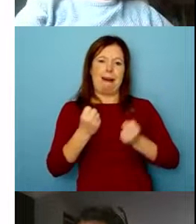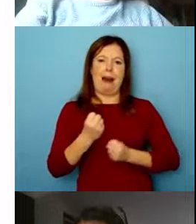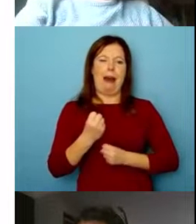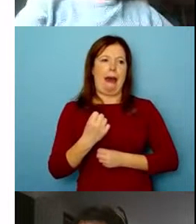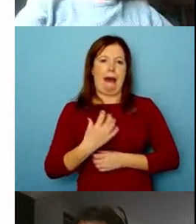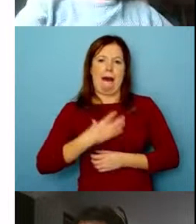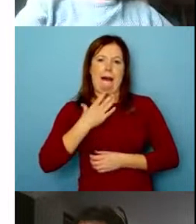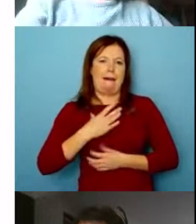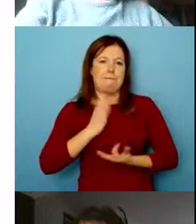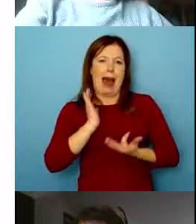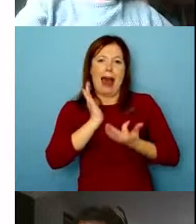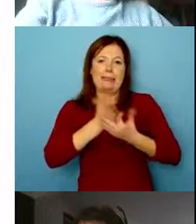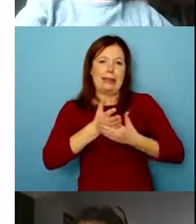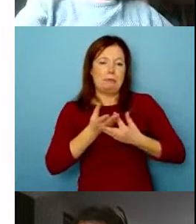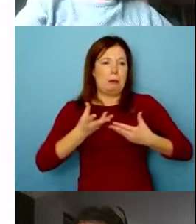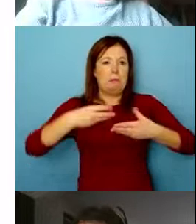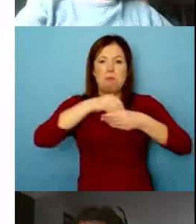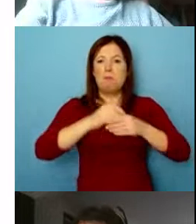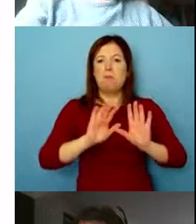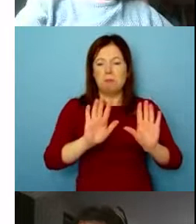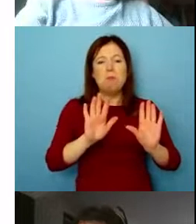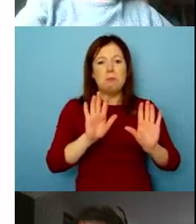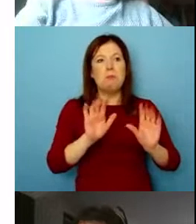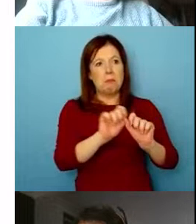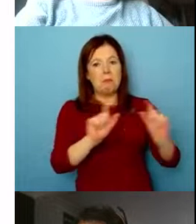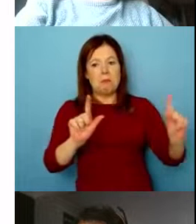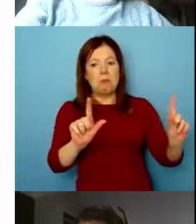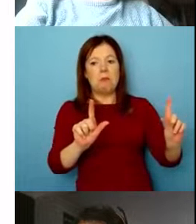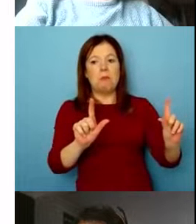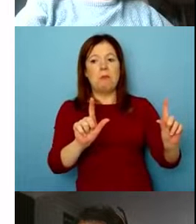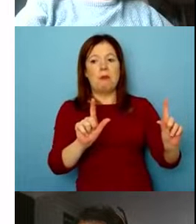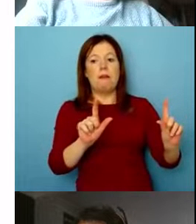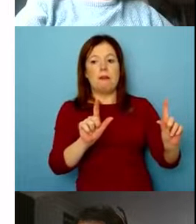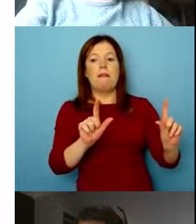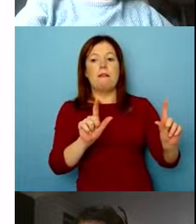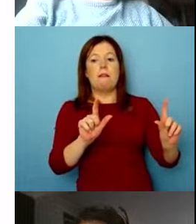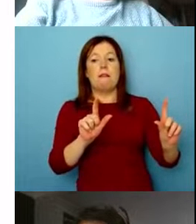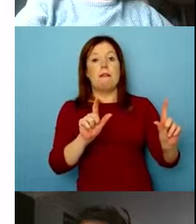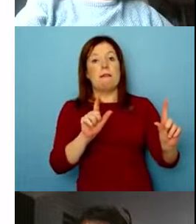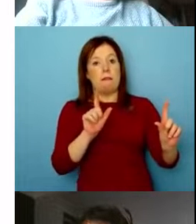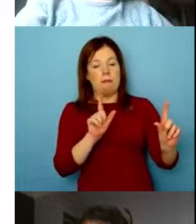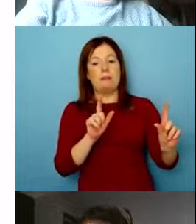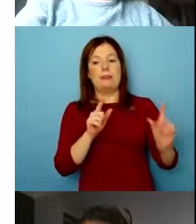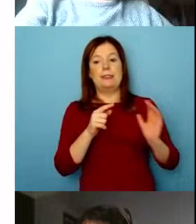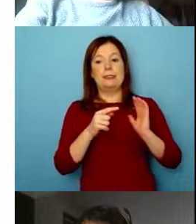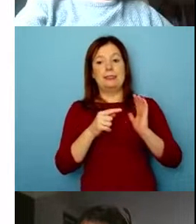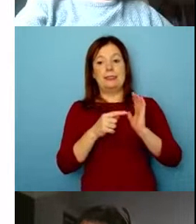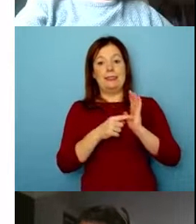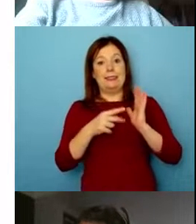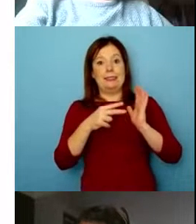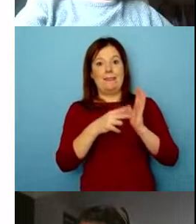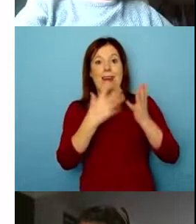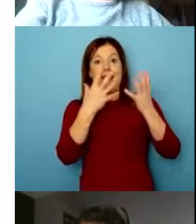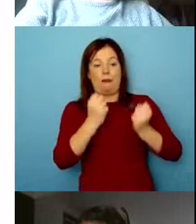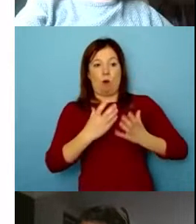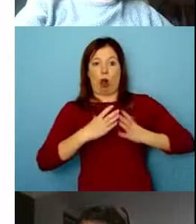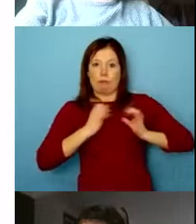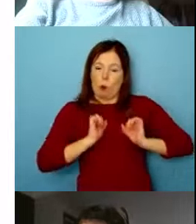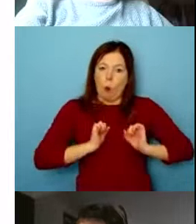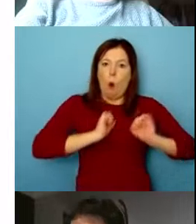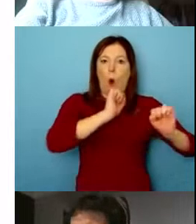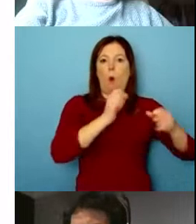increasing number of accessibility features, and these can be exploited primarily by the TV's native